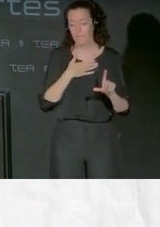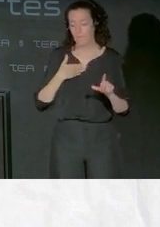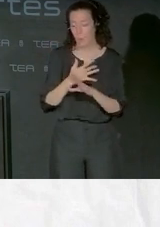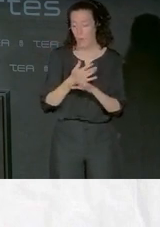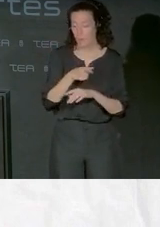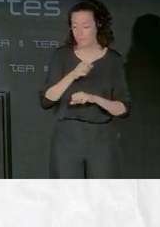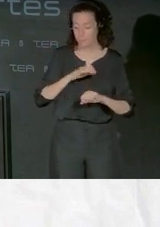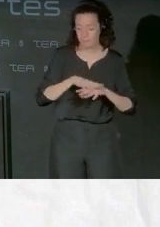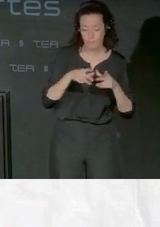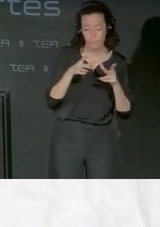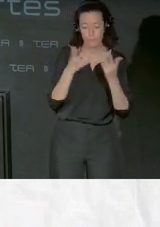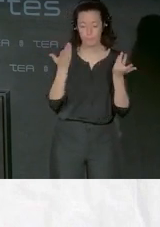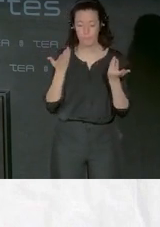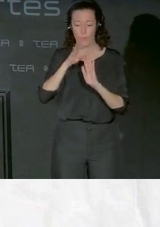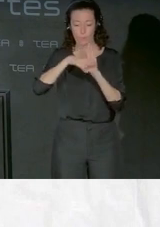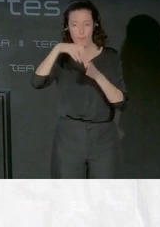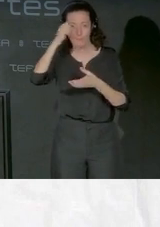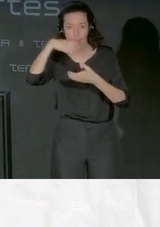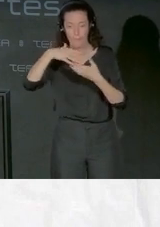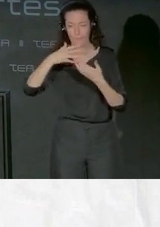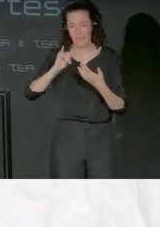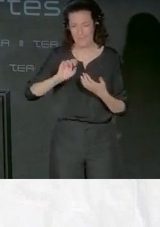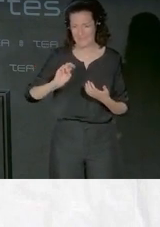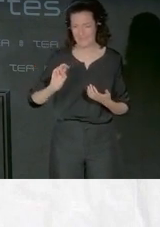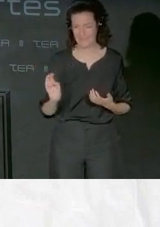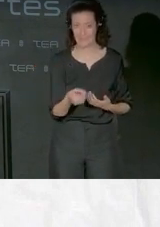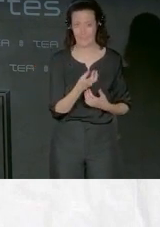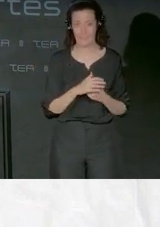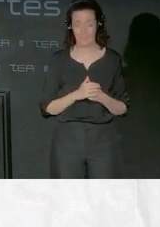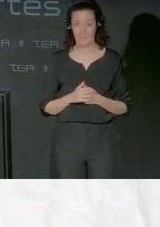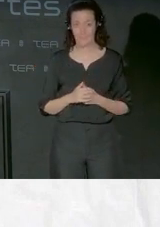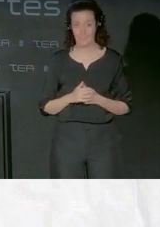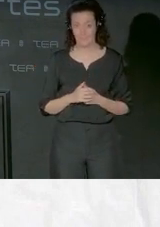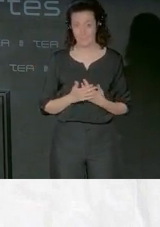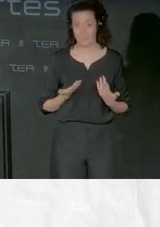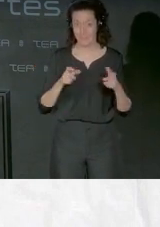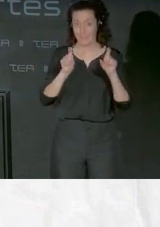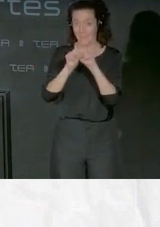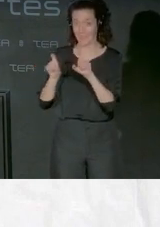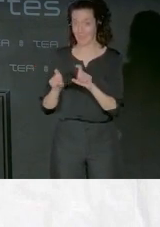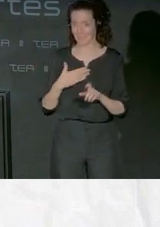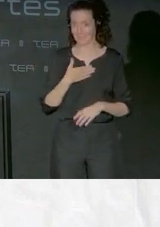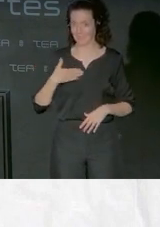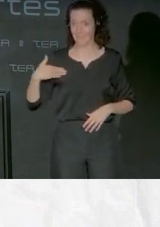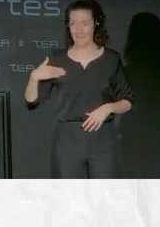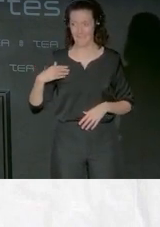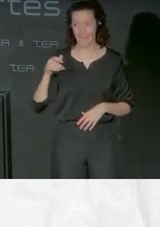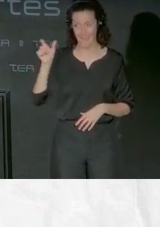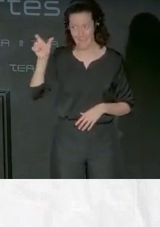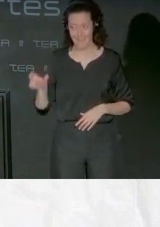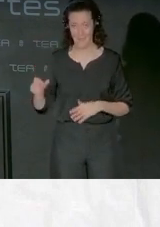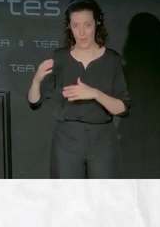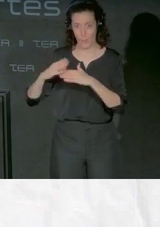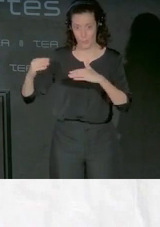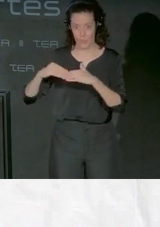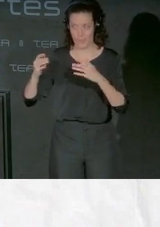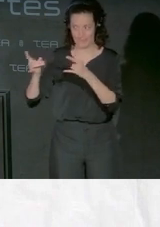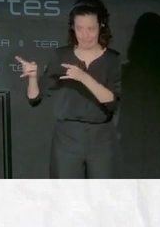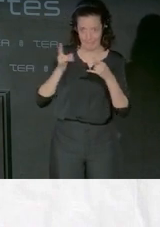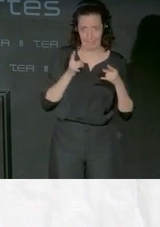their attention, for their time. At the same, and nonetheless, or because of